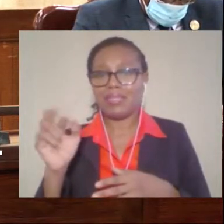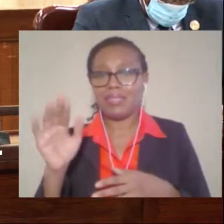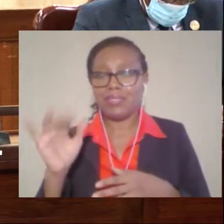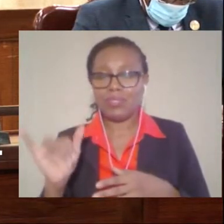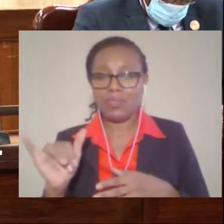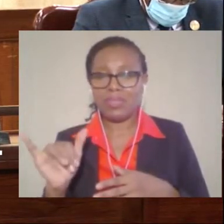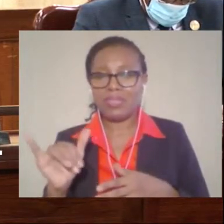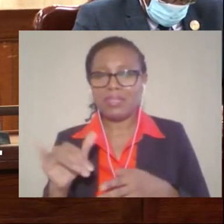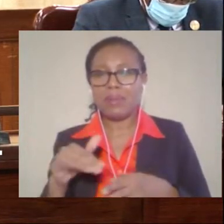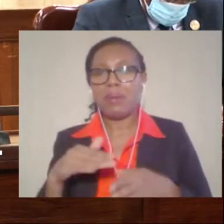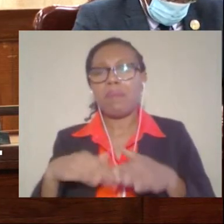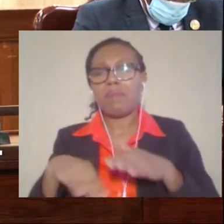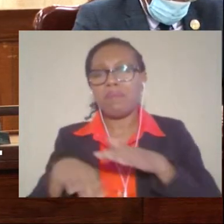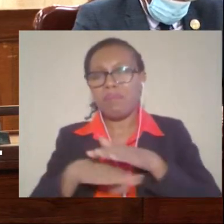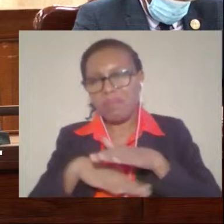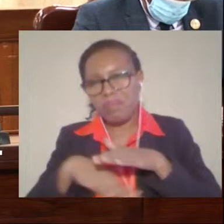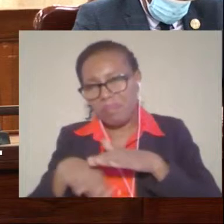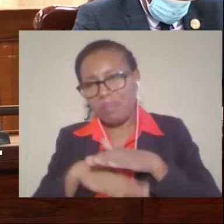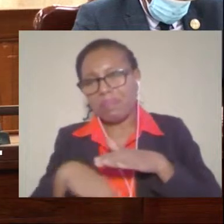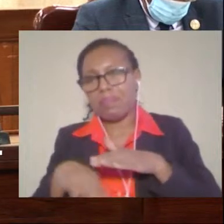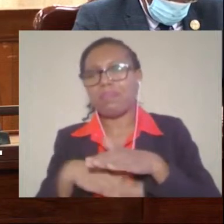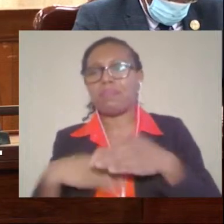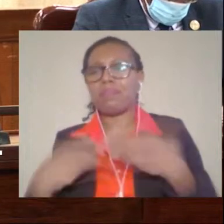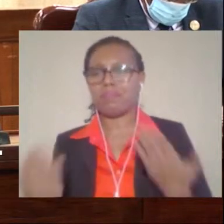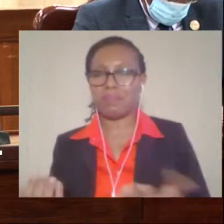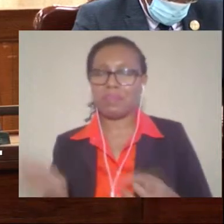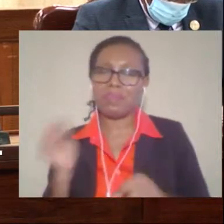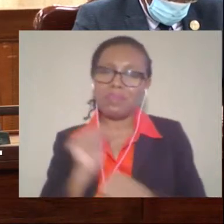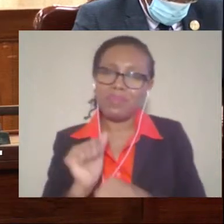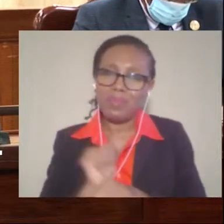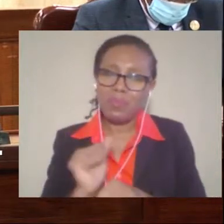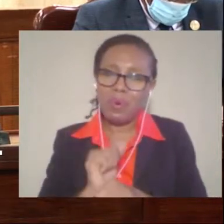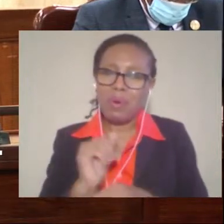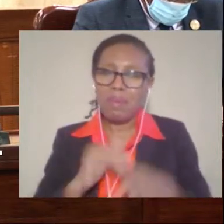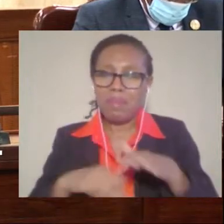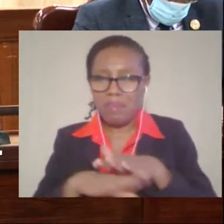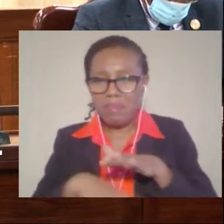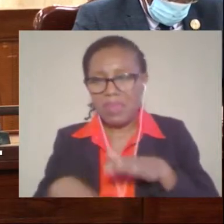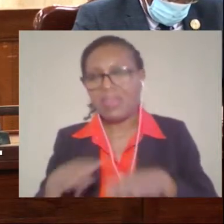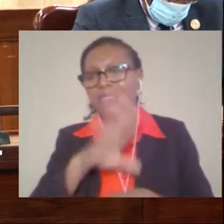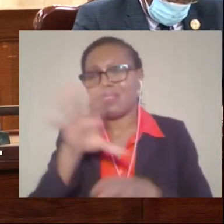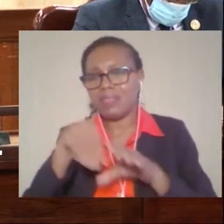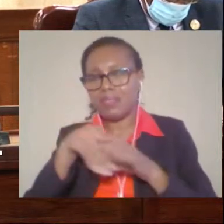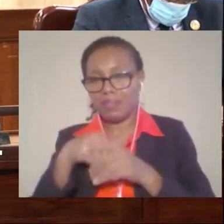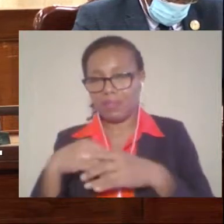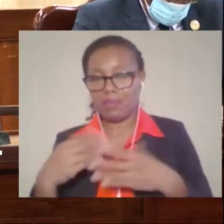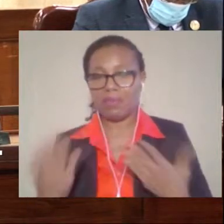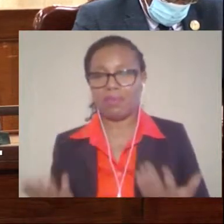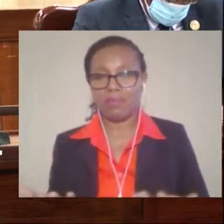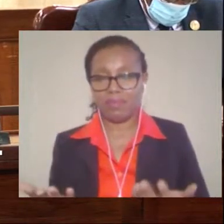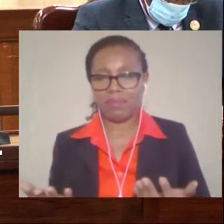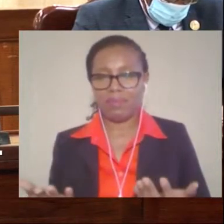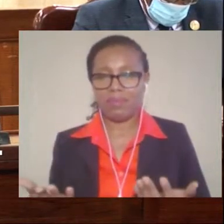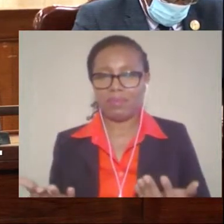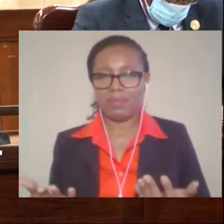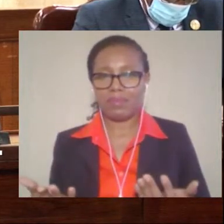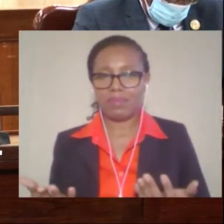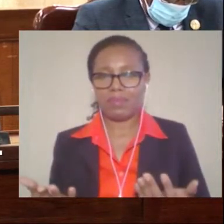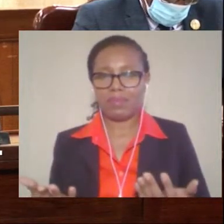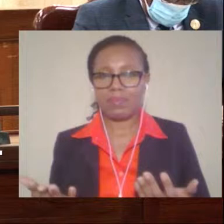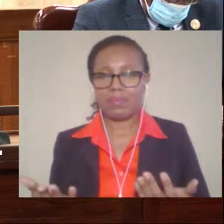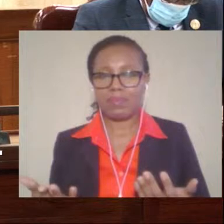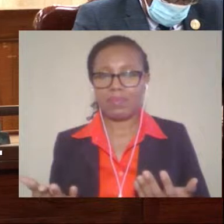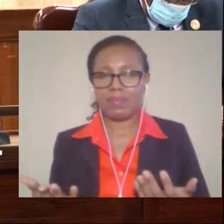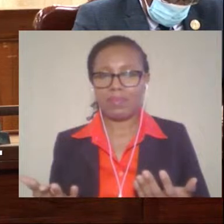Now, I said in here, last time I got the opportunity to speak, my understanding was that there were